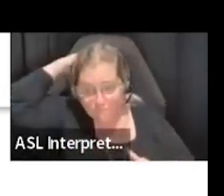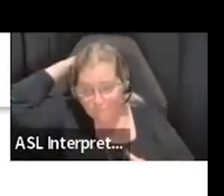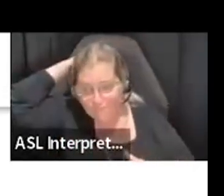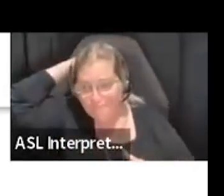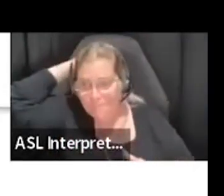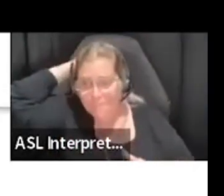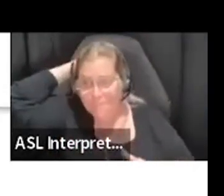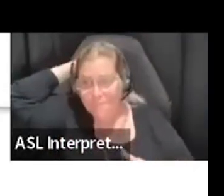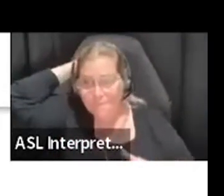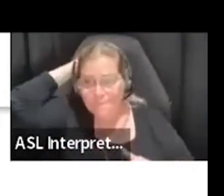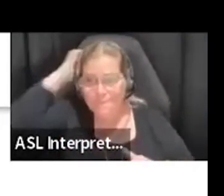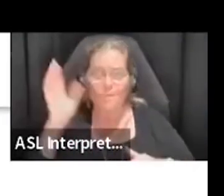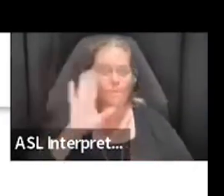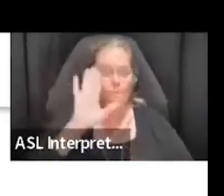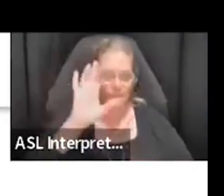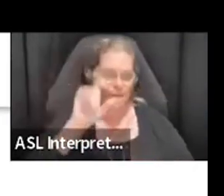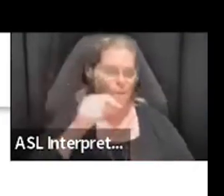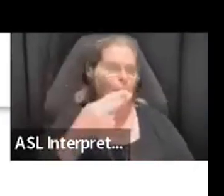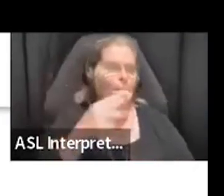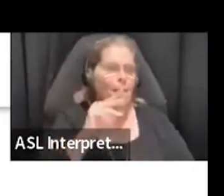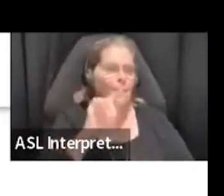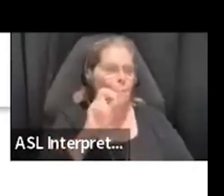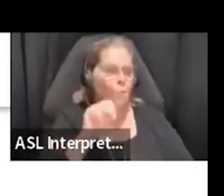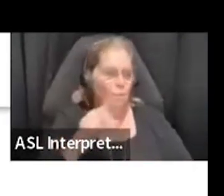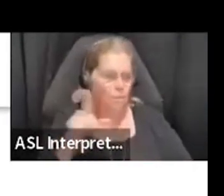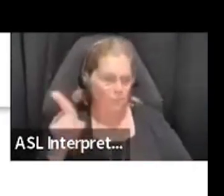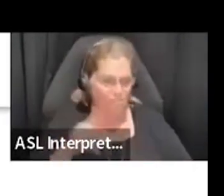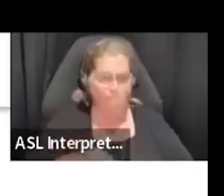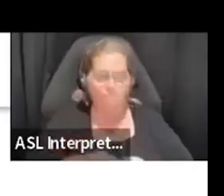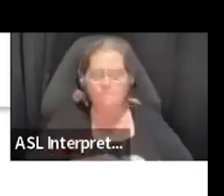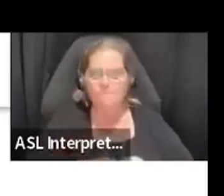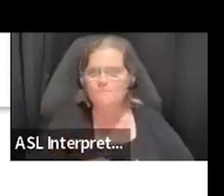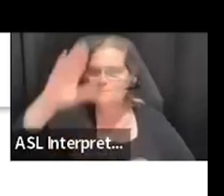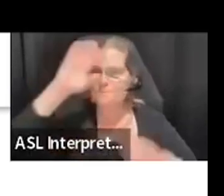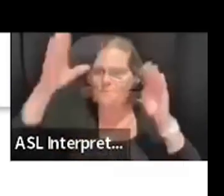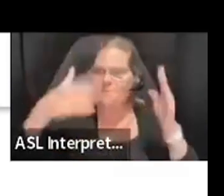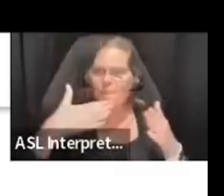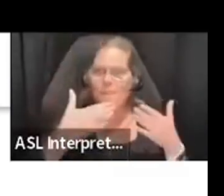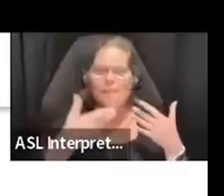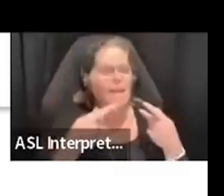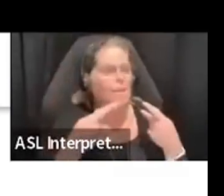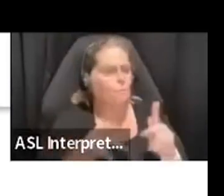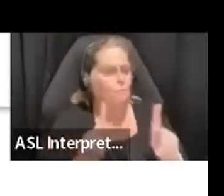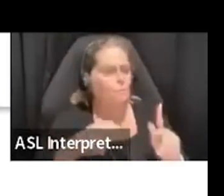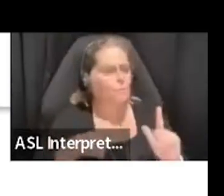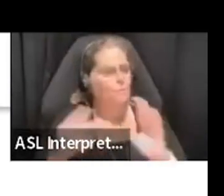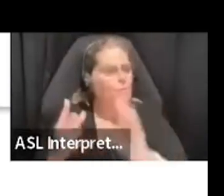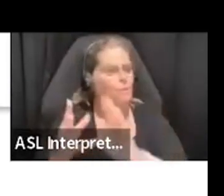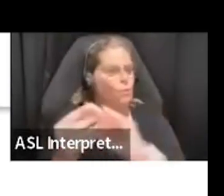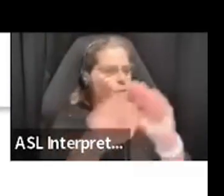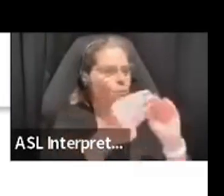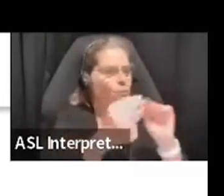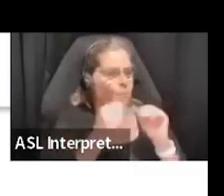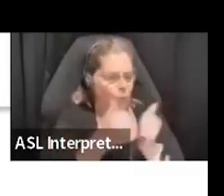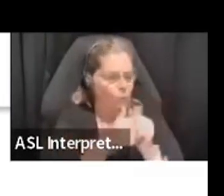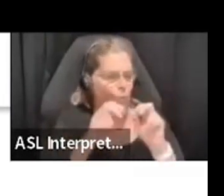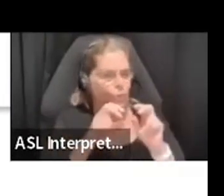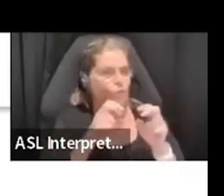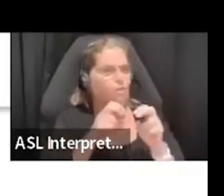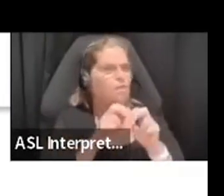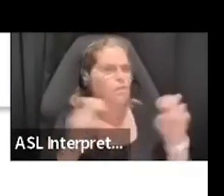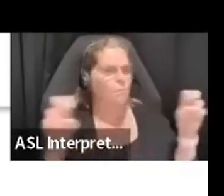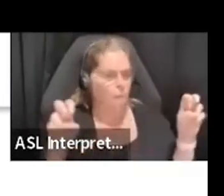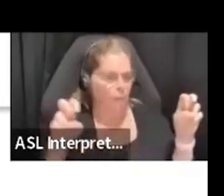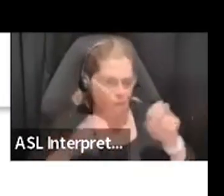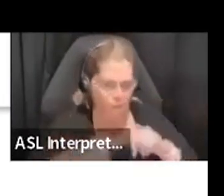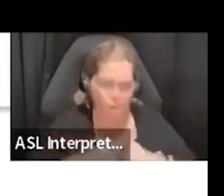Sure. Hello. Thanks for allowing me to share with the panel. And looking at